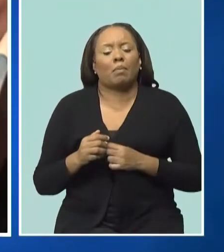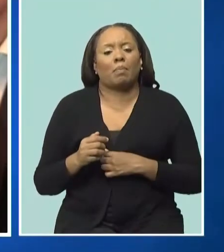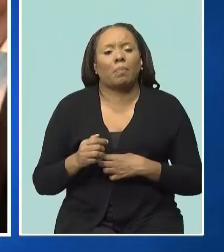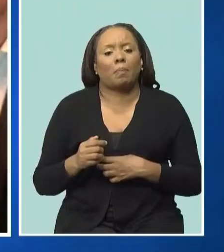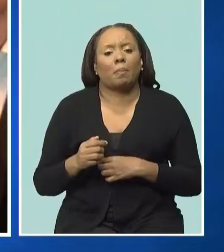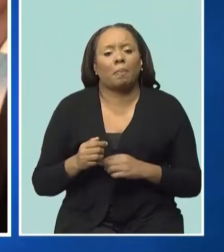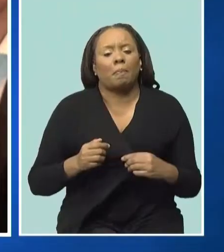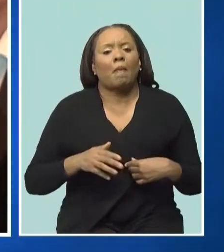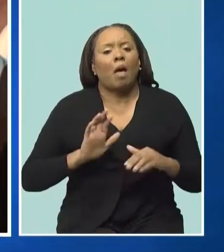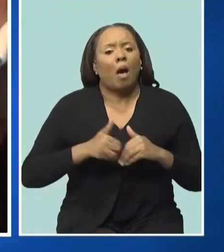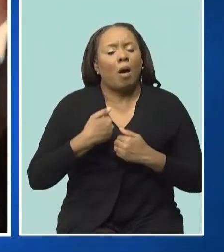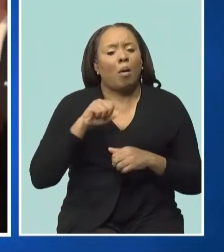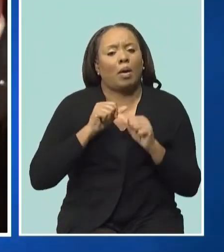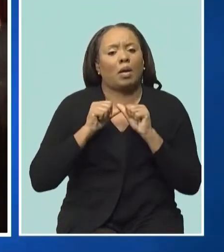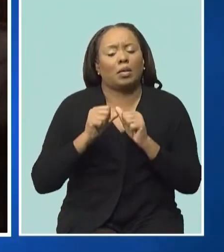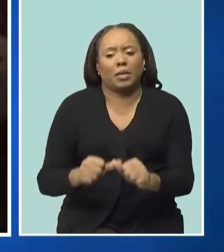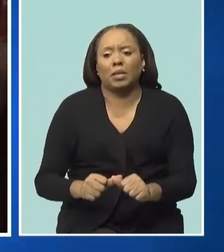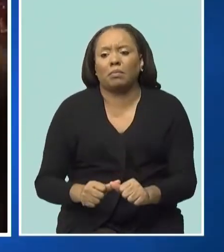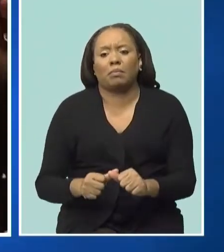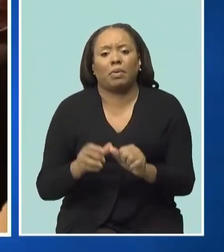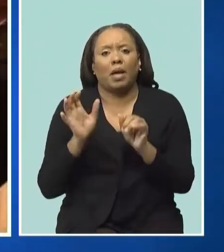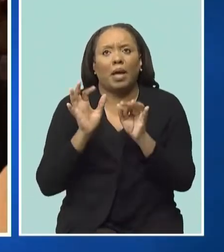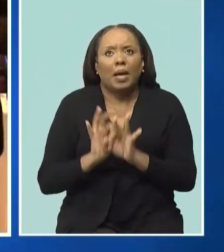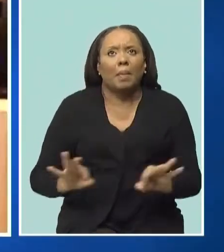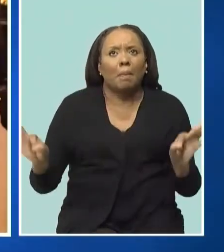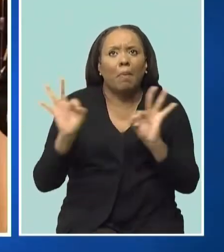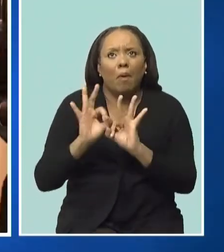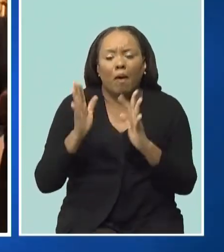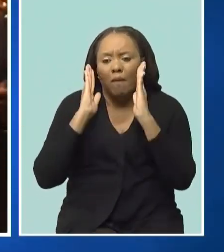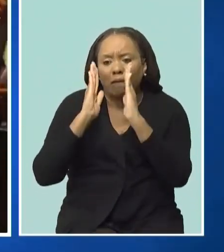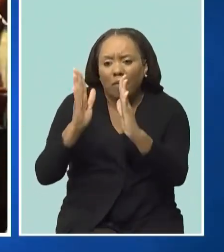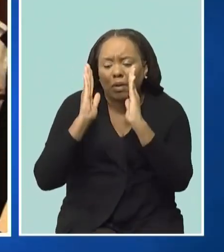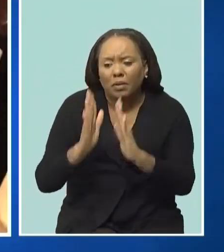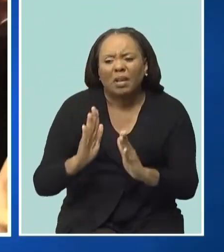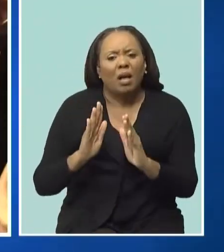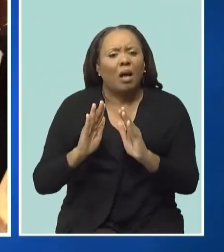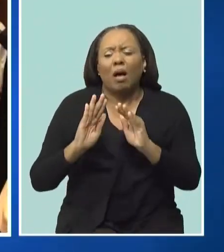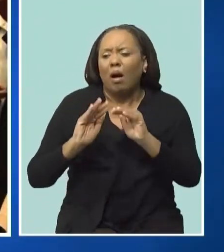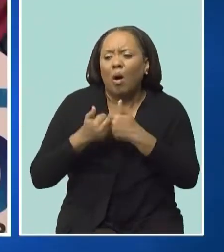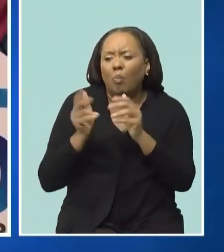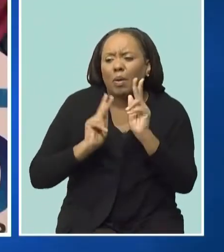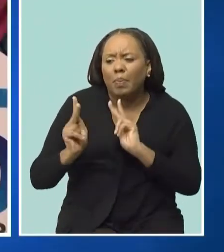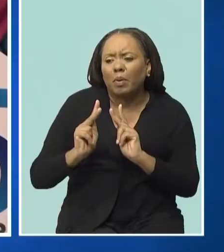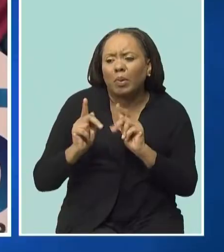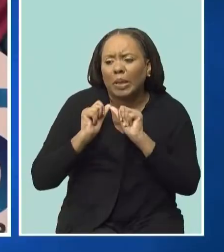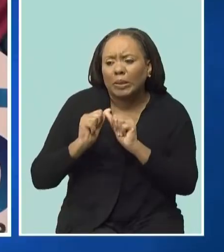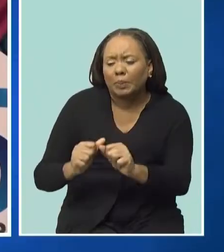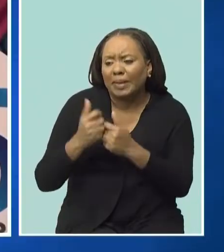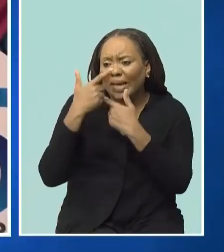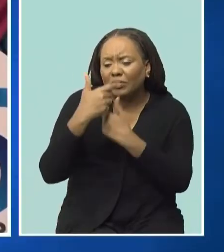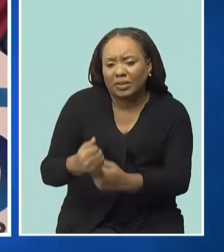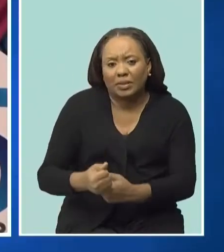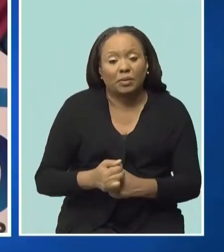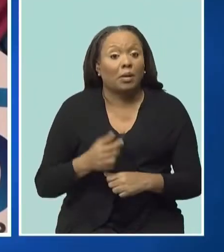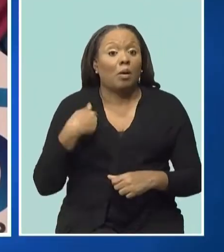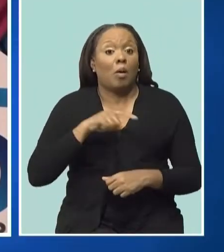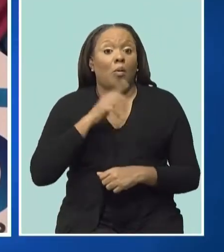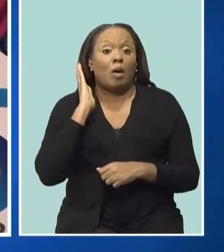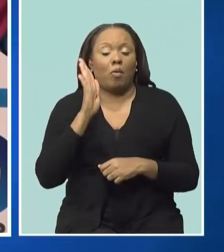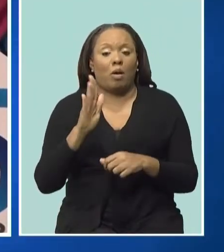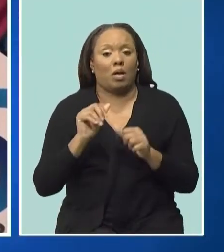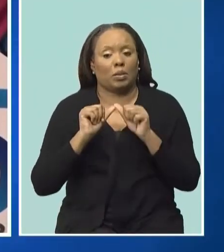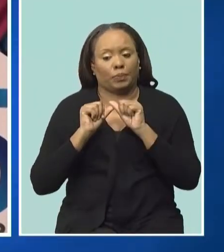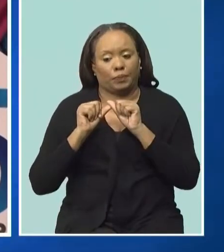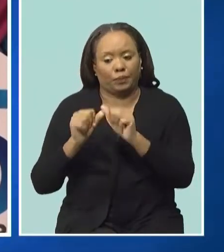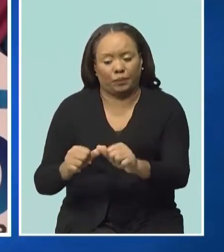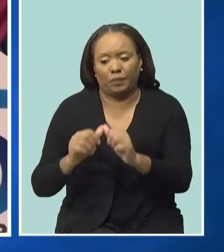sustainable, and profitable in the years to come. What I can tell you is that we will remain focused